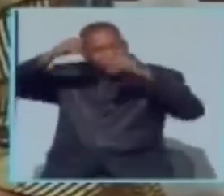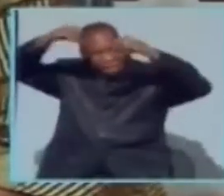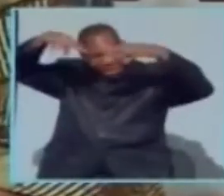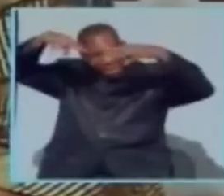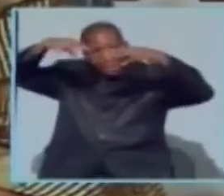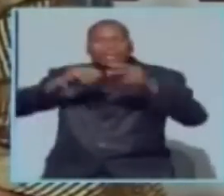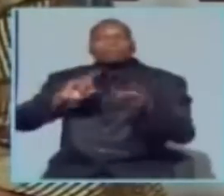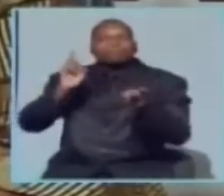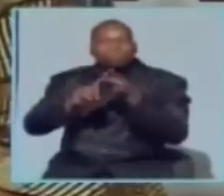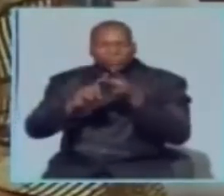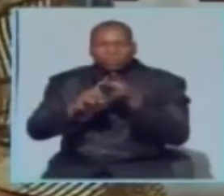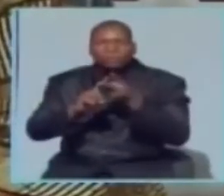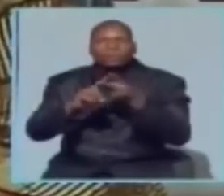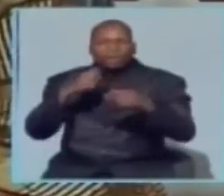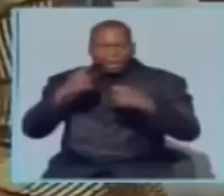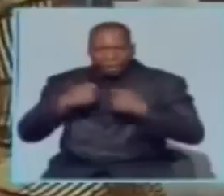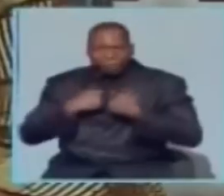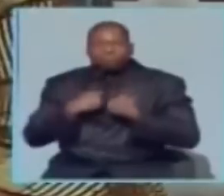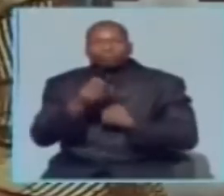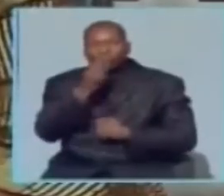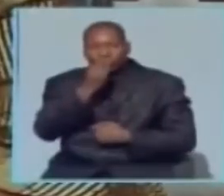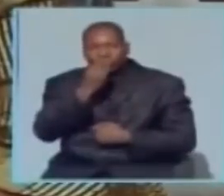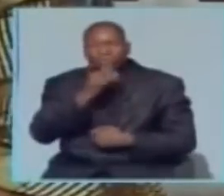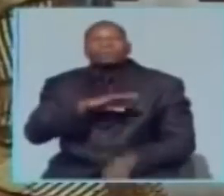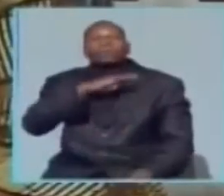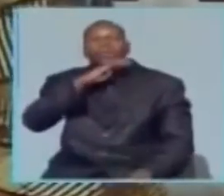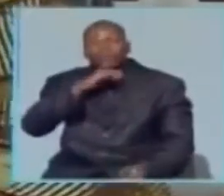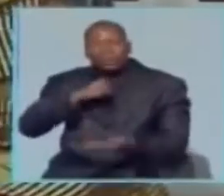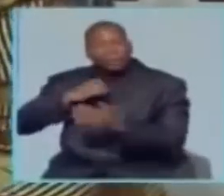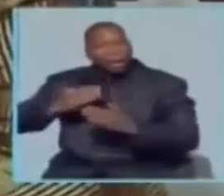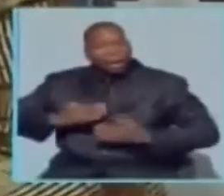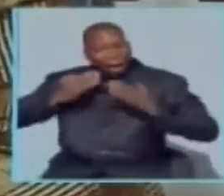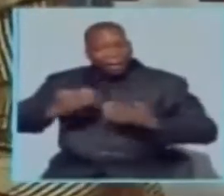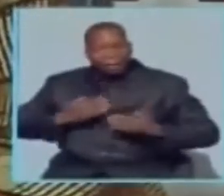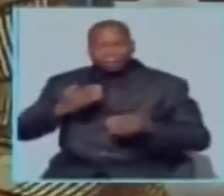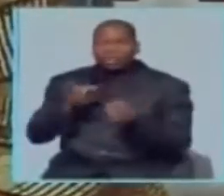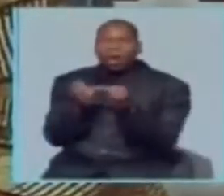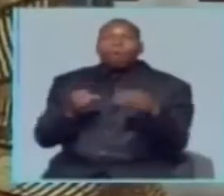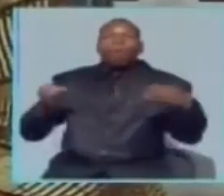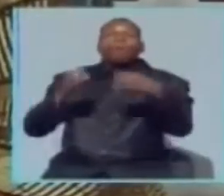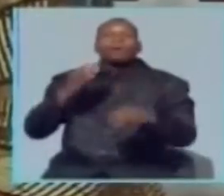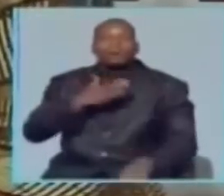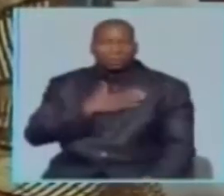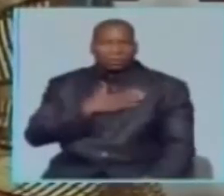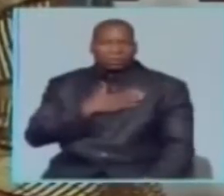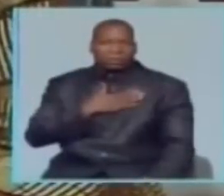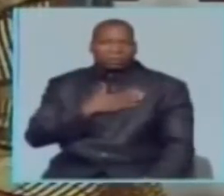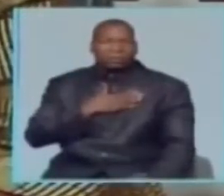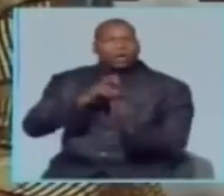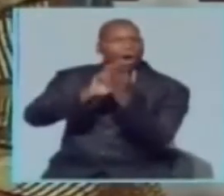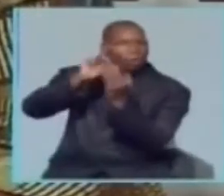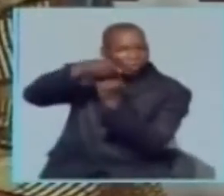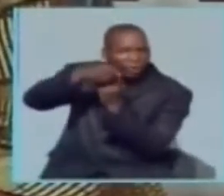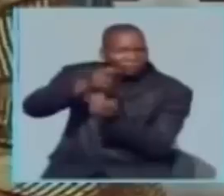for food security. I am happy that in my own constituency where I've come from, the food relief program